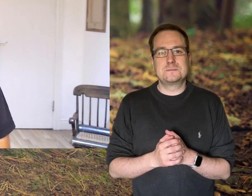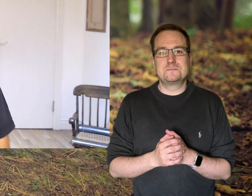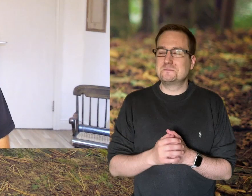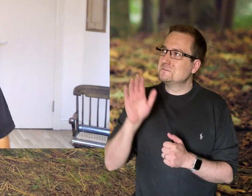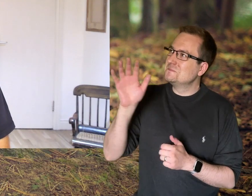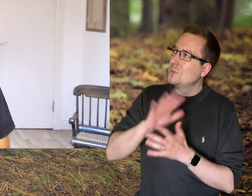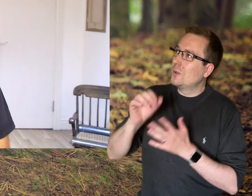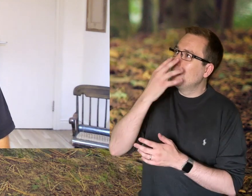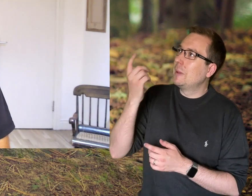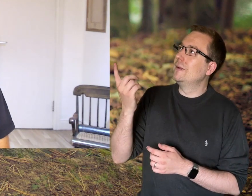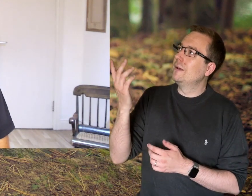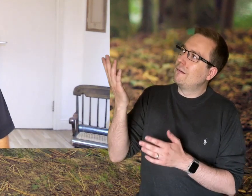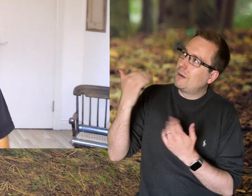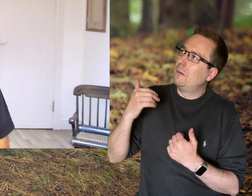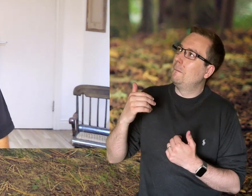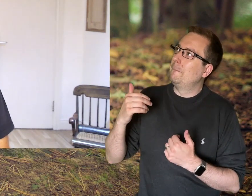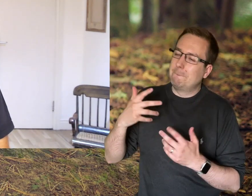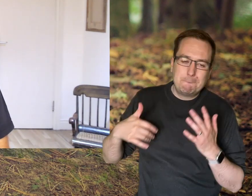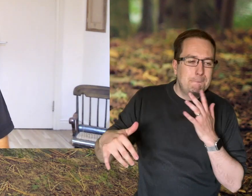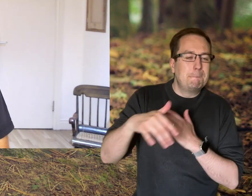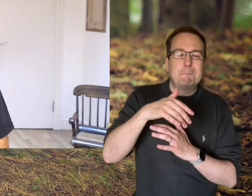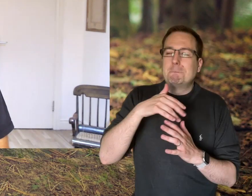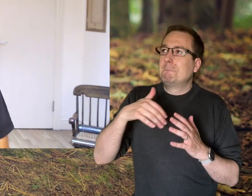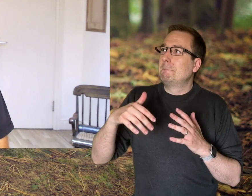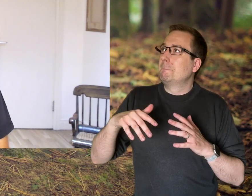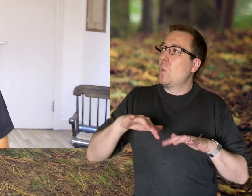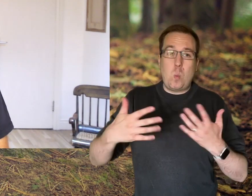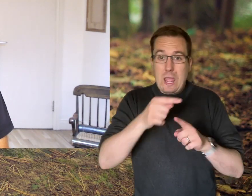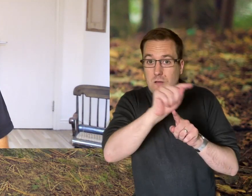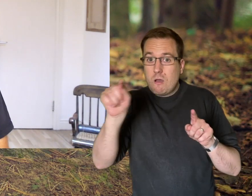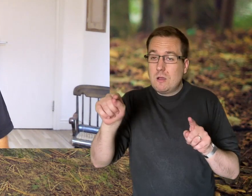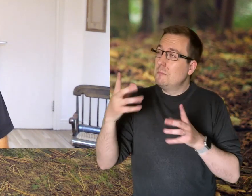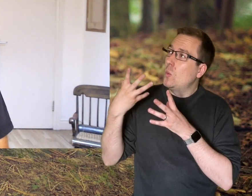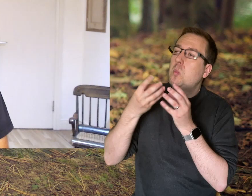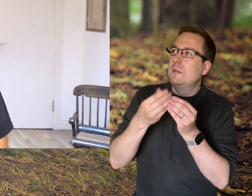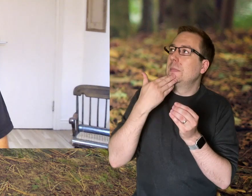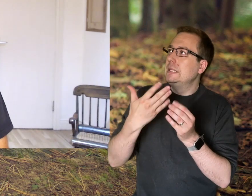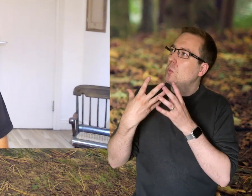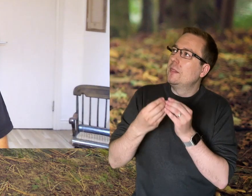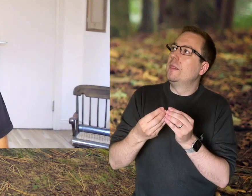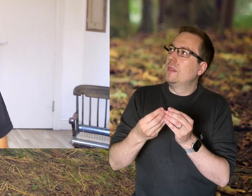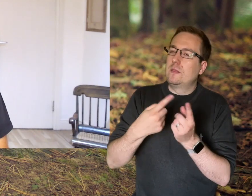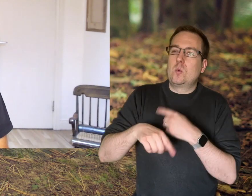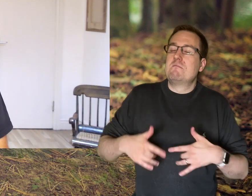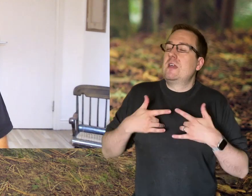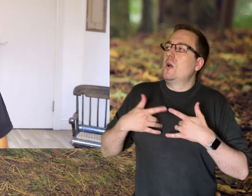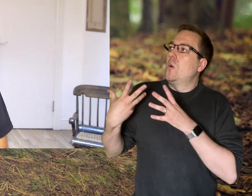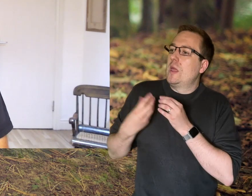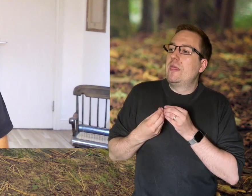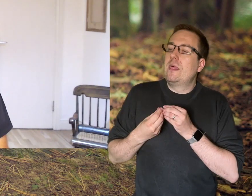So Holy Spirit, come and meet with us now, wherever we are, God, that you would meet with us now and we would sense your